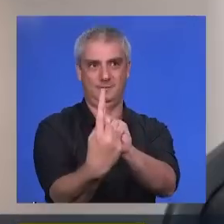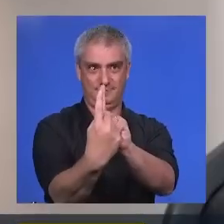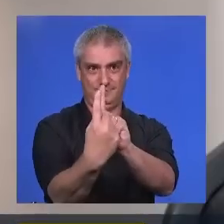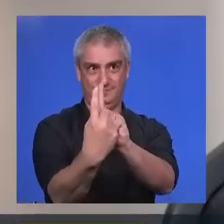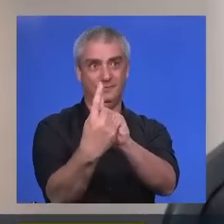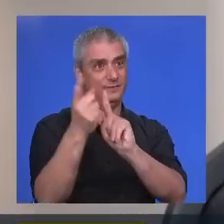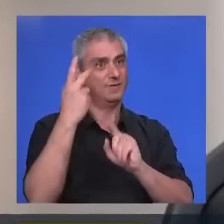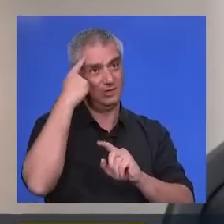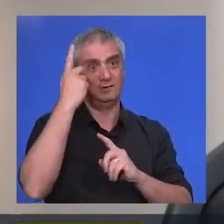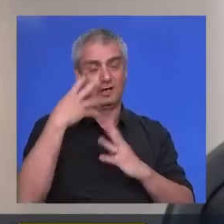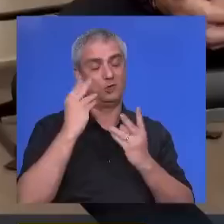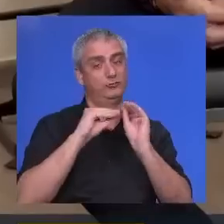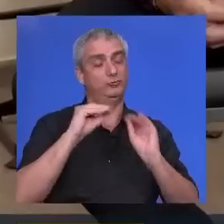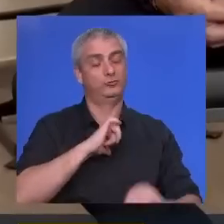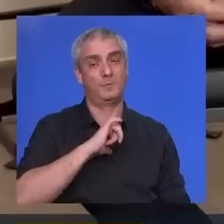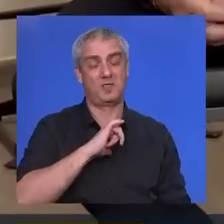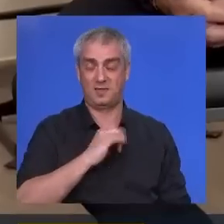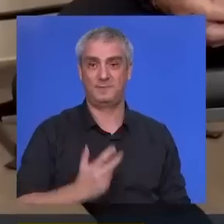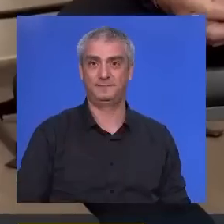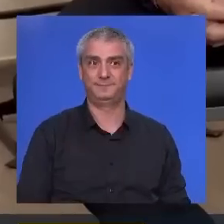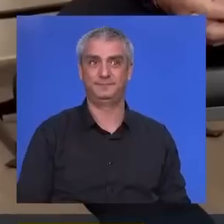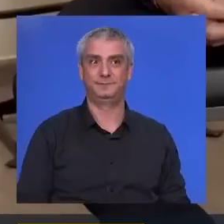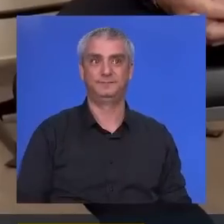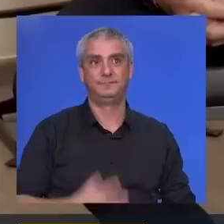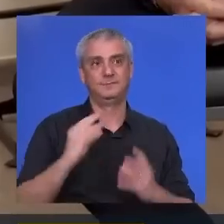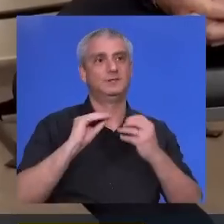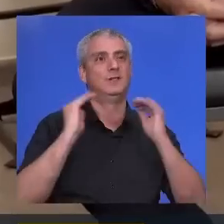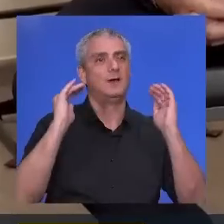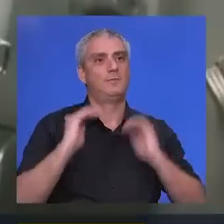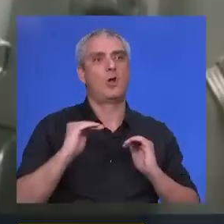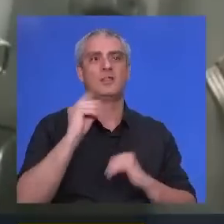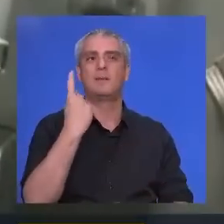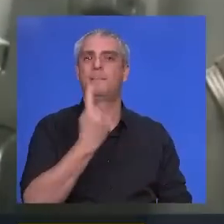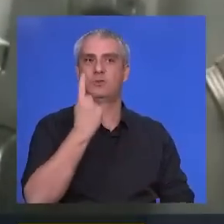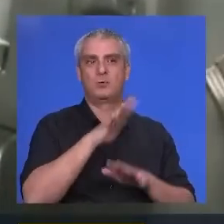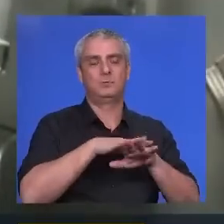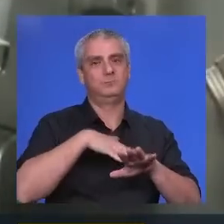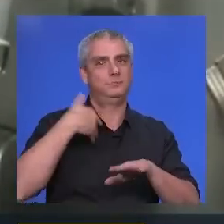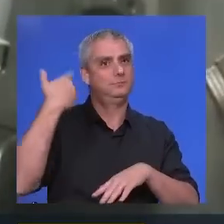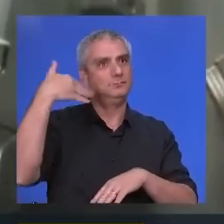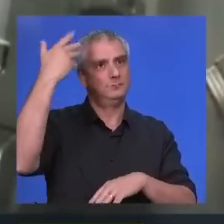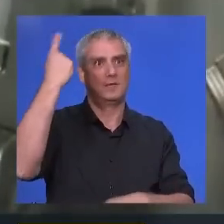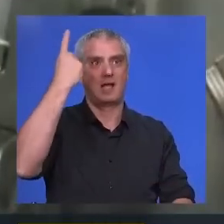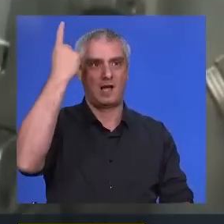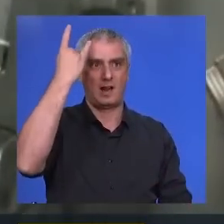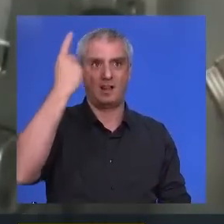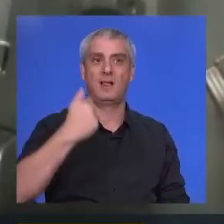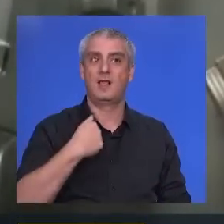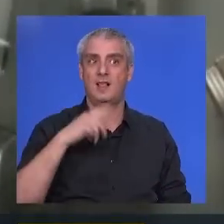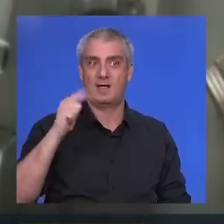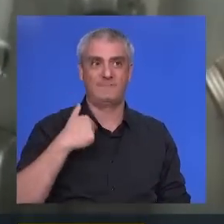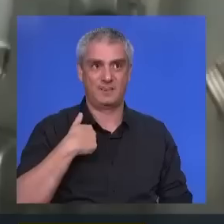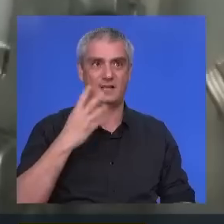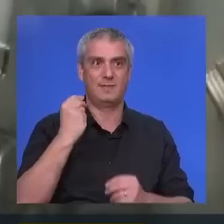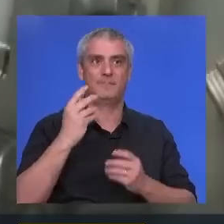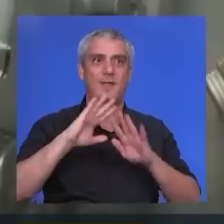has interesting applications for reducing isolation in future space missions. Larry and I had time in a glove box. I never